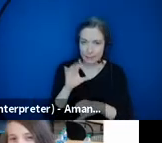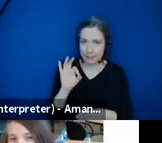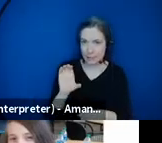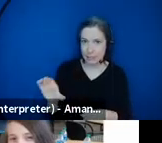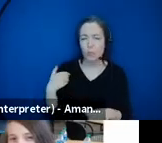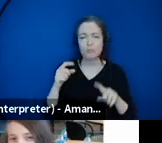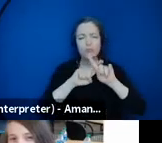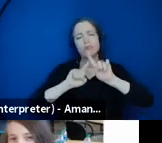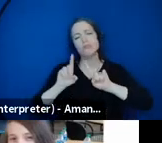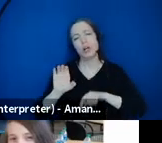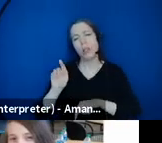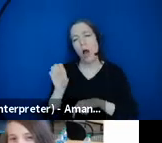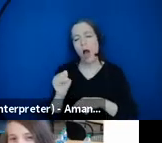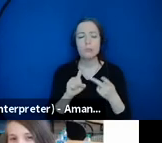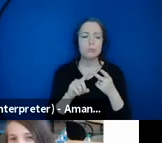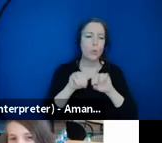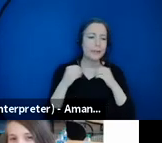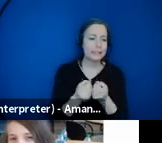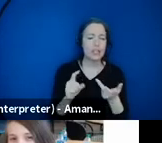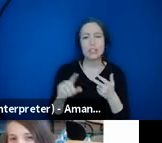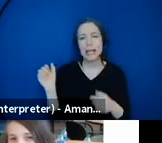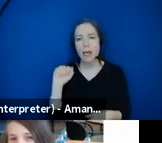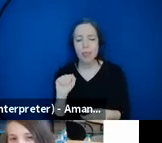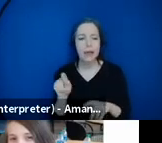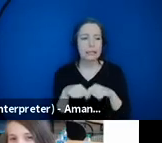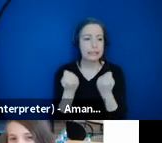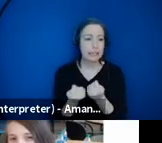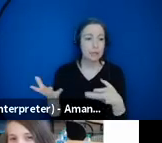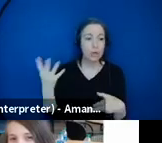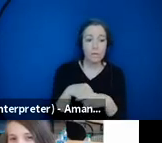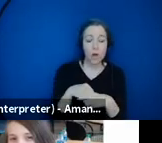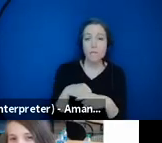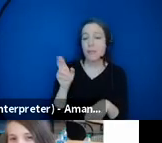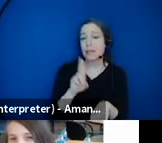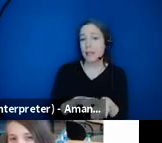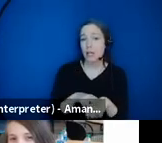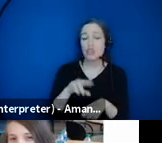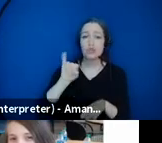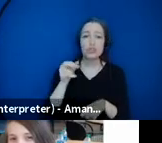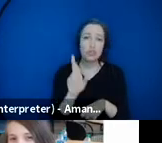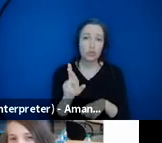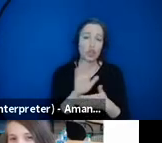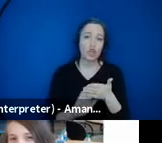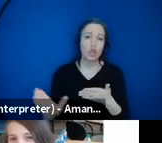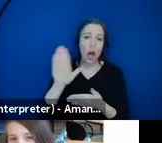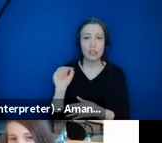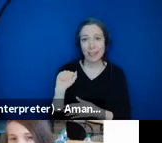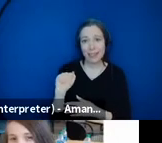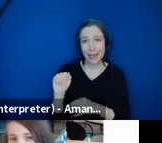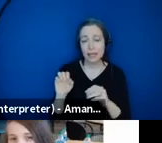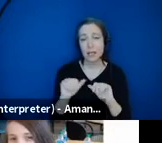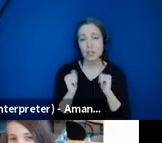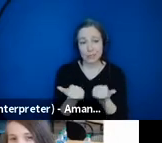organizations you can join, we have athletic teams part of the National Junior College Athletic Association. You can attend leadership